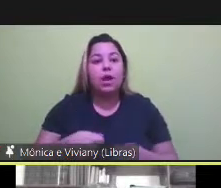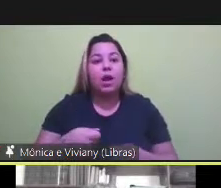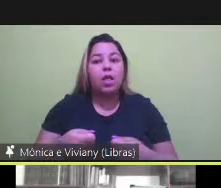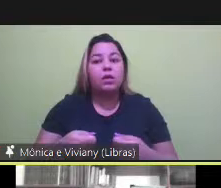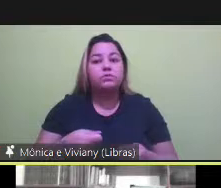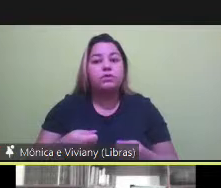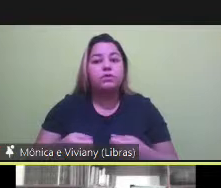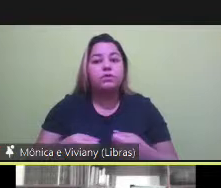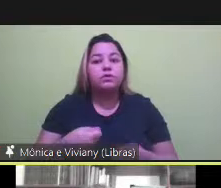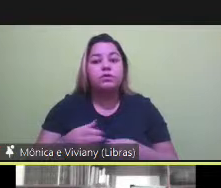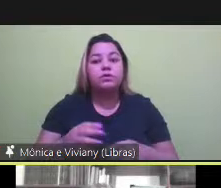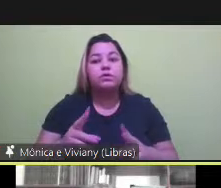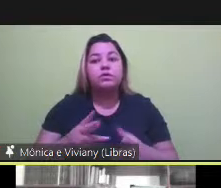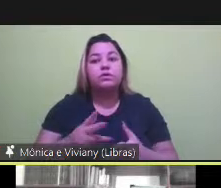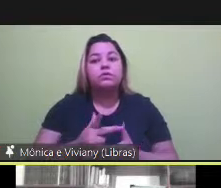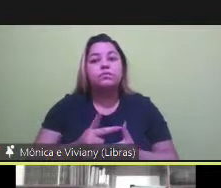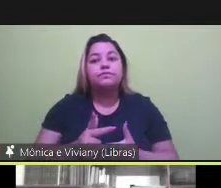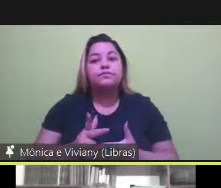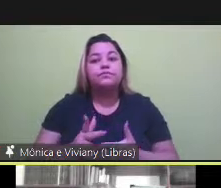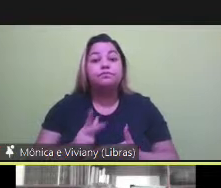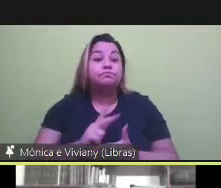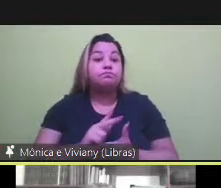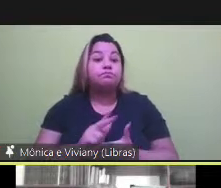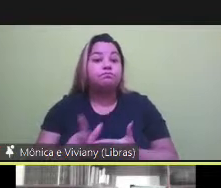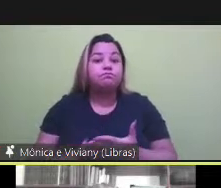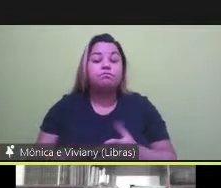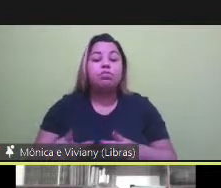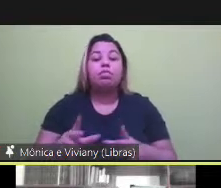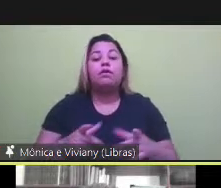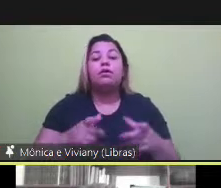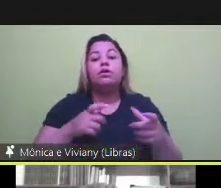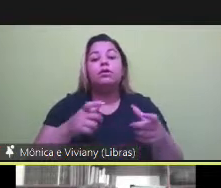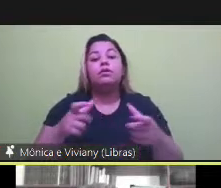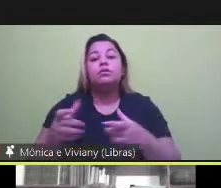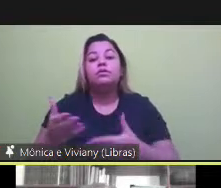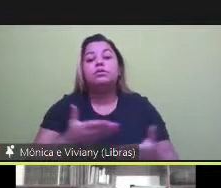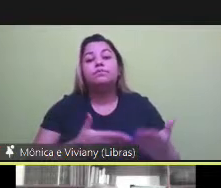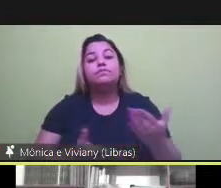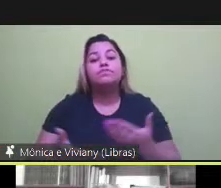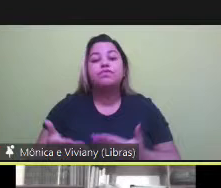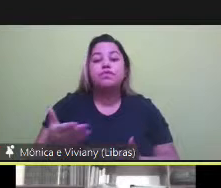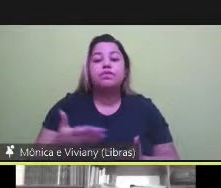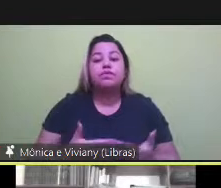Here, we're going to mention very many programs in four aspects